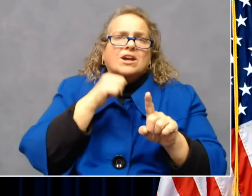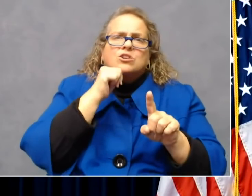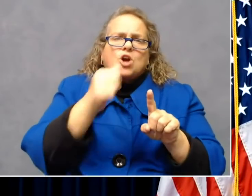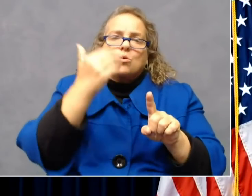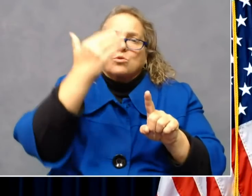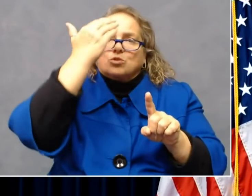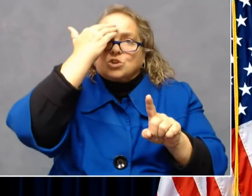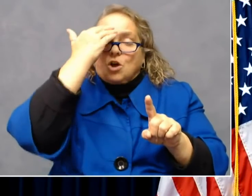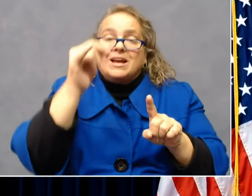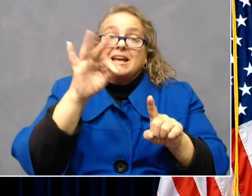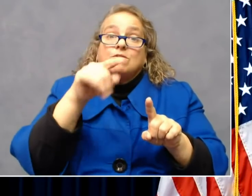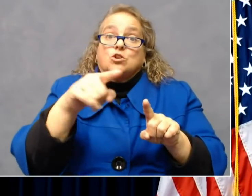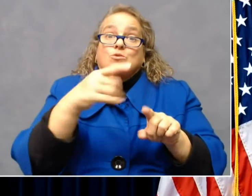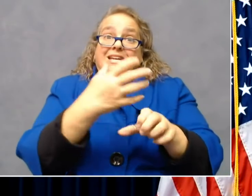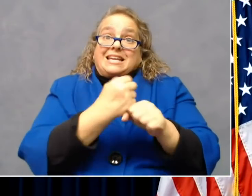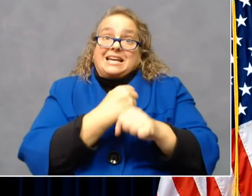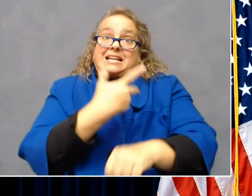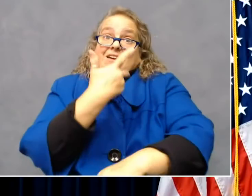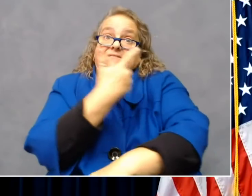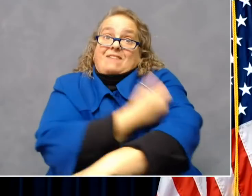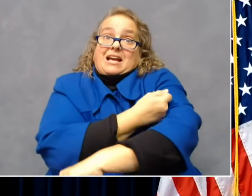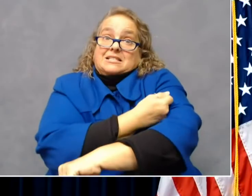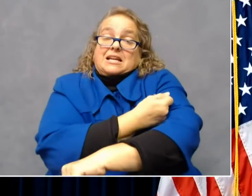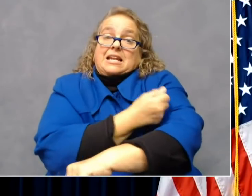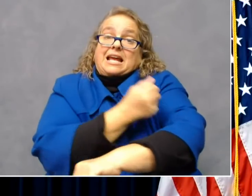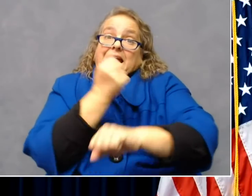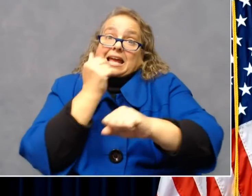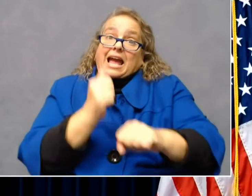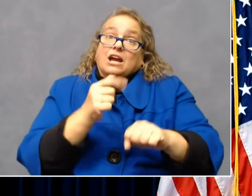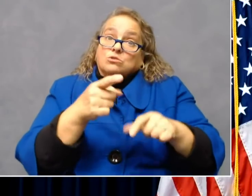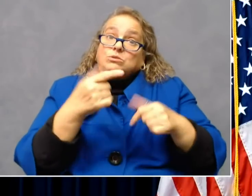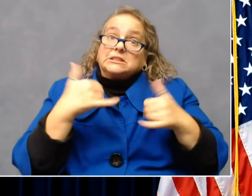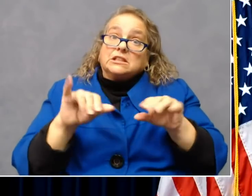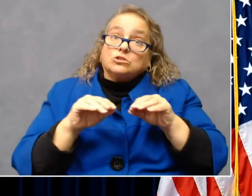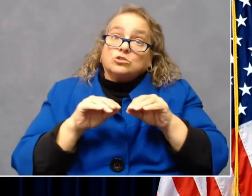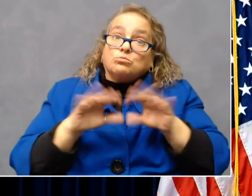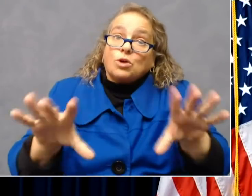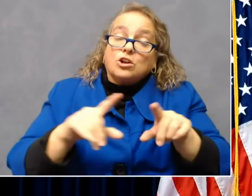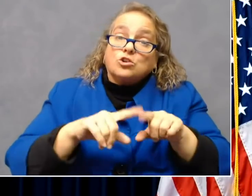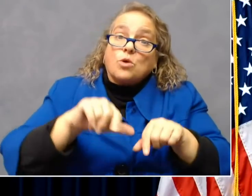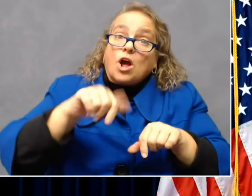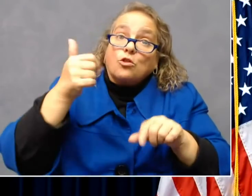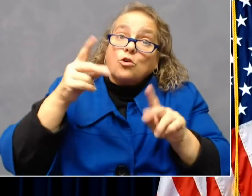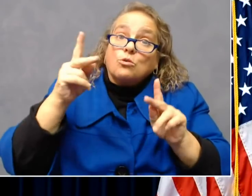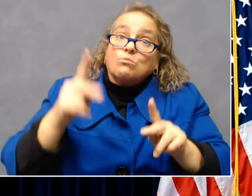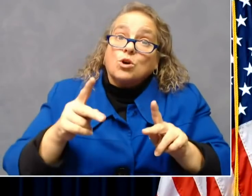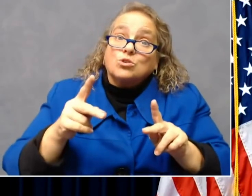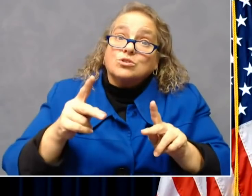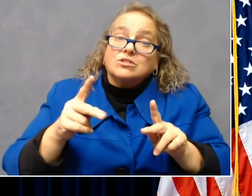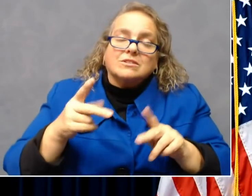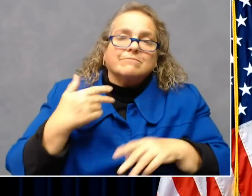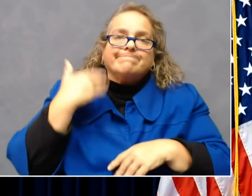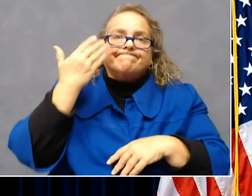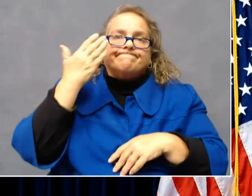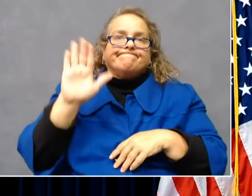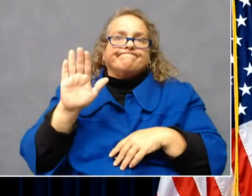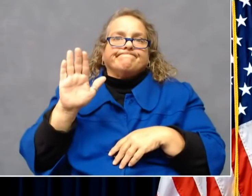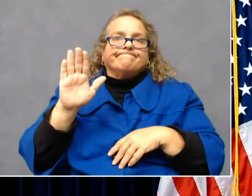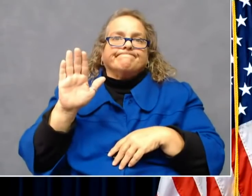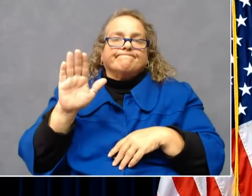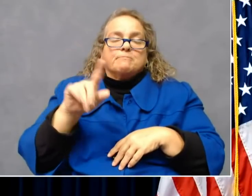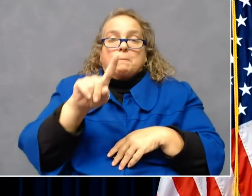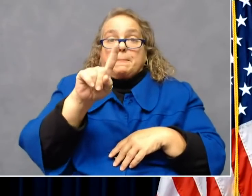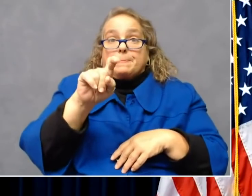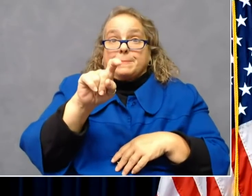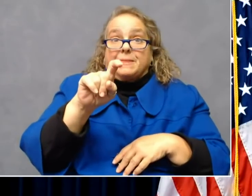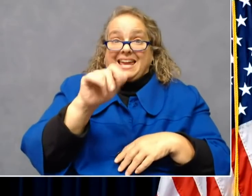this to someone else. We don't know whether it prevents you from getting it at all or prevents you from getting sick from